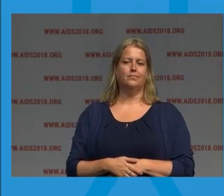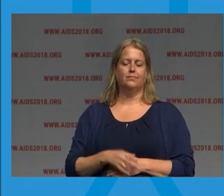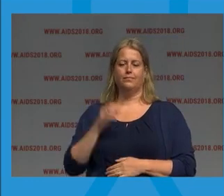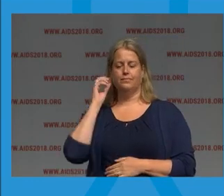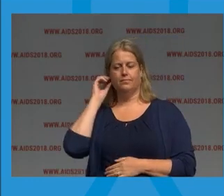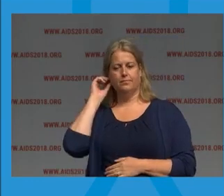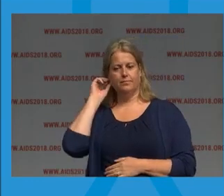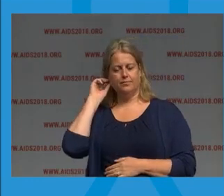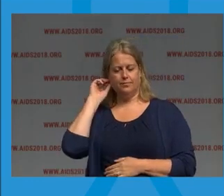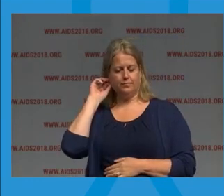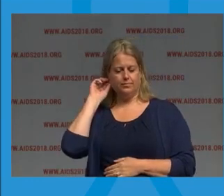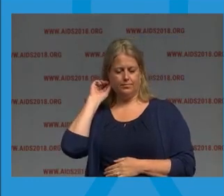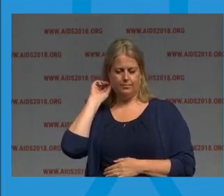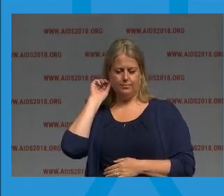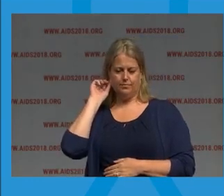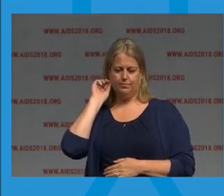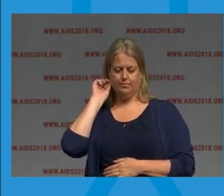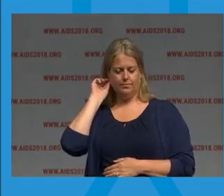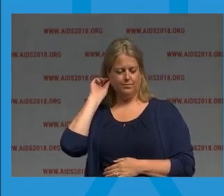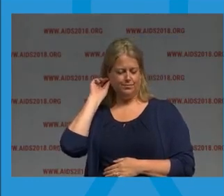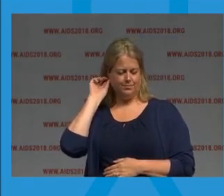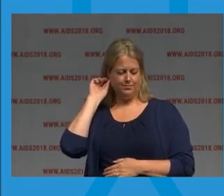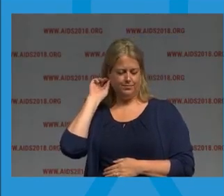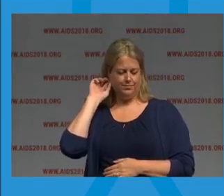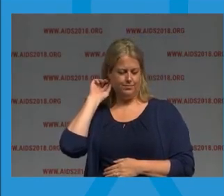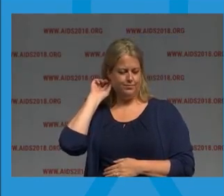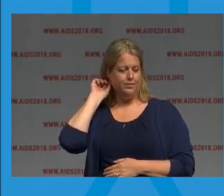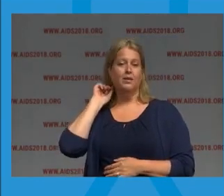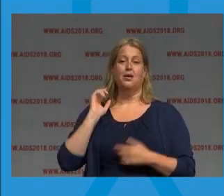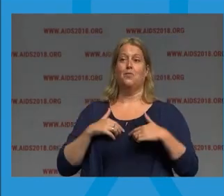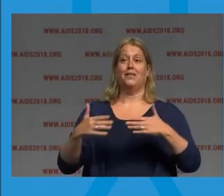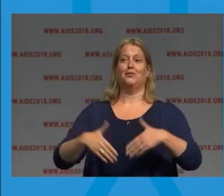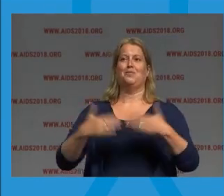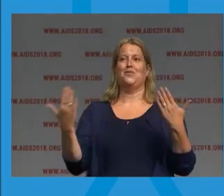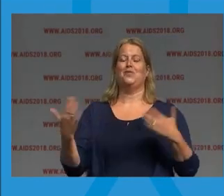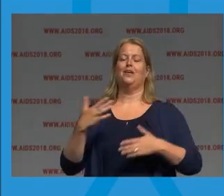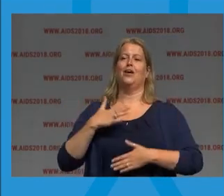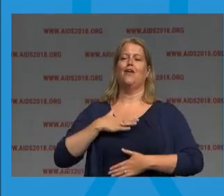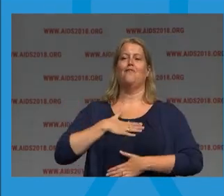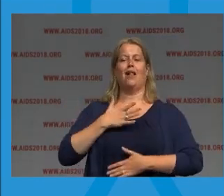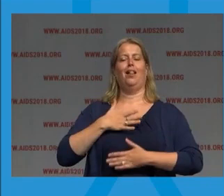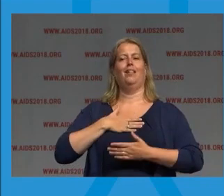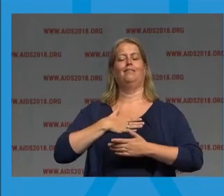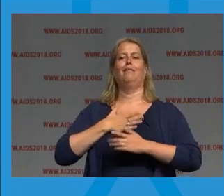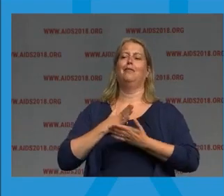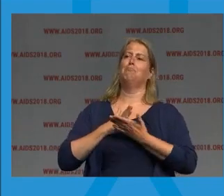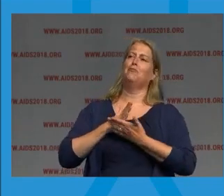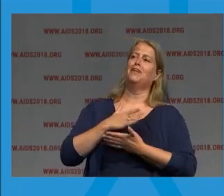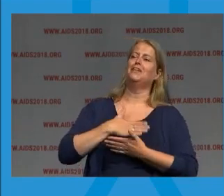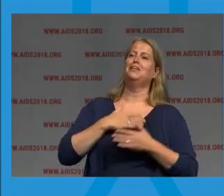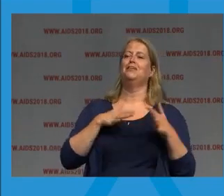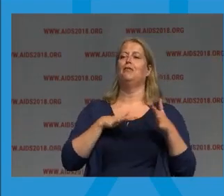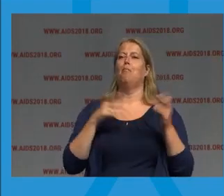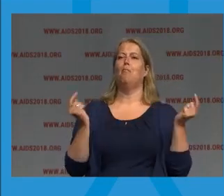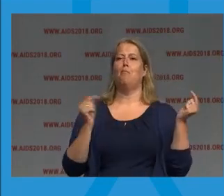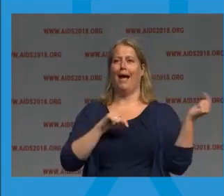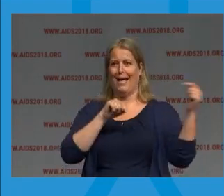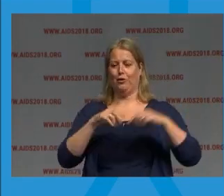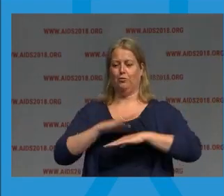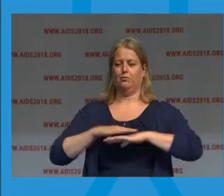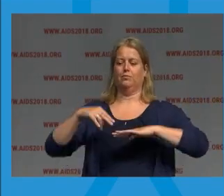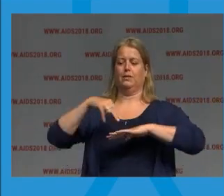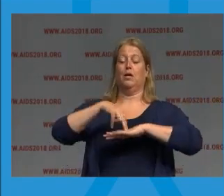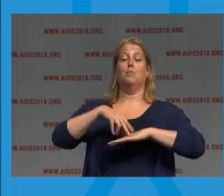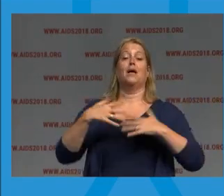So this morning I'm privileged to be back on this stage to speak to you about a very